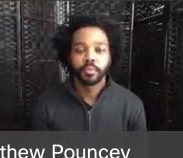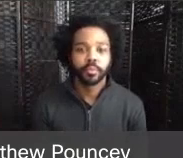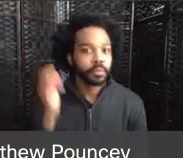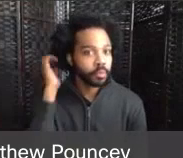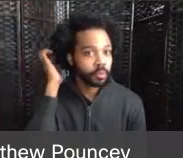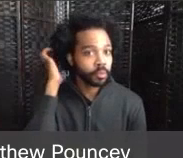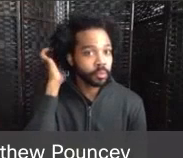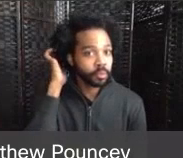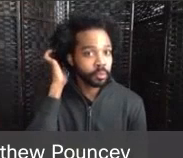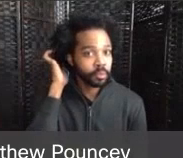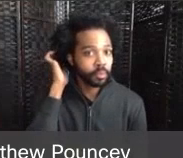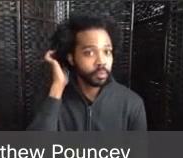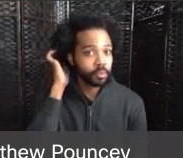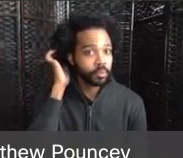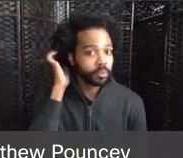So